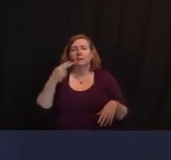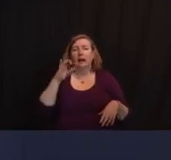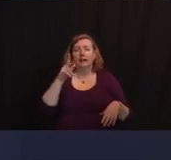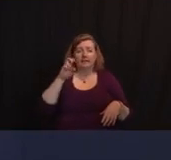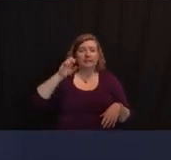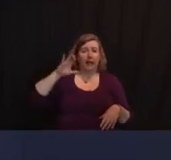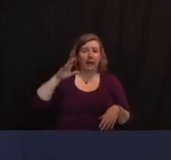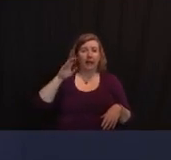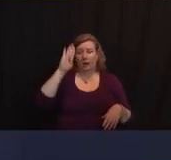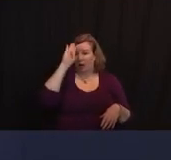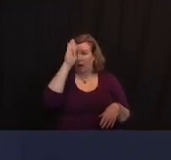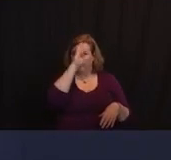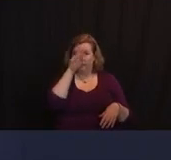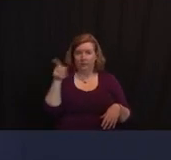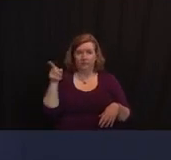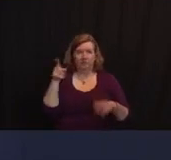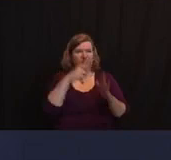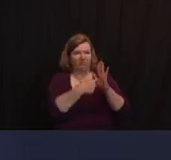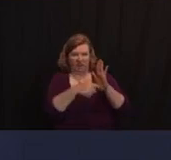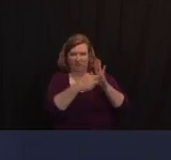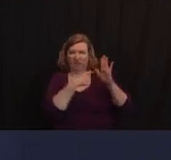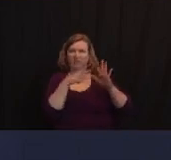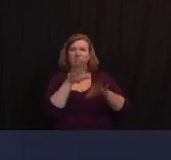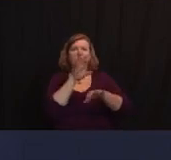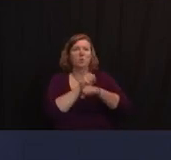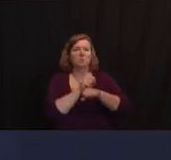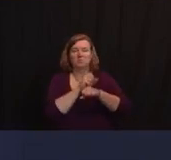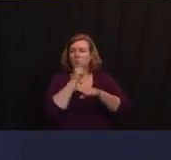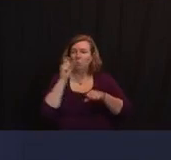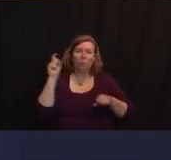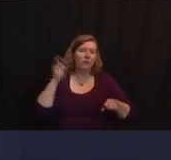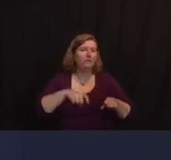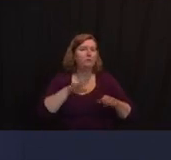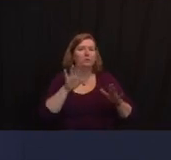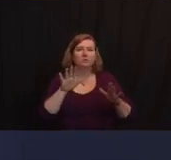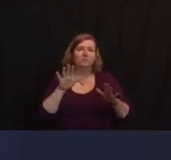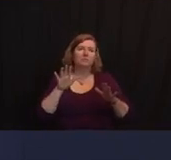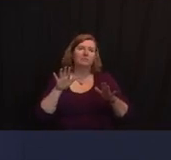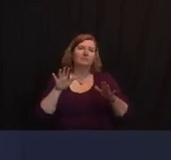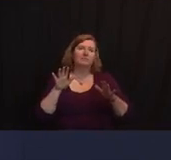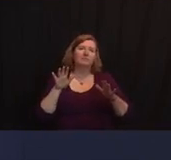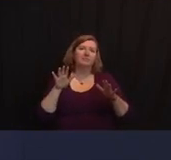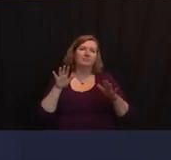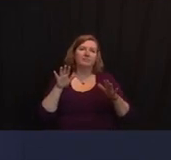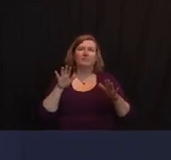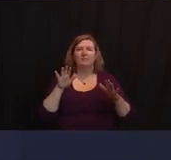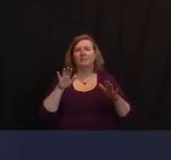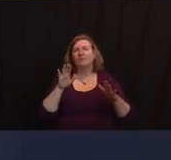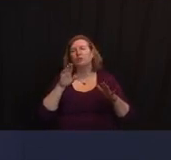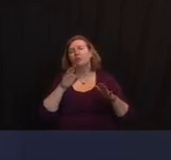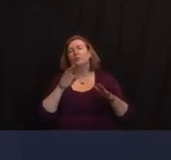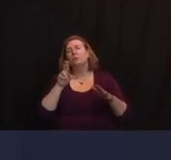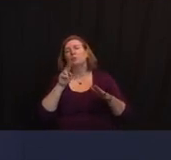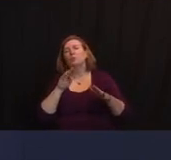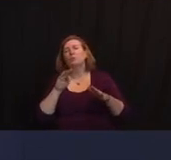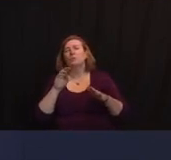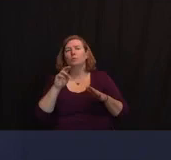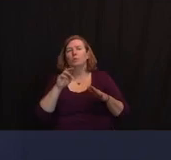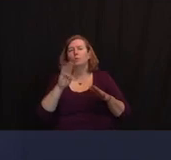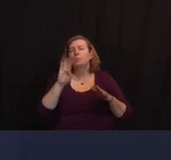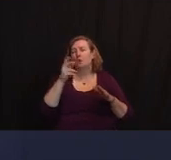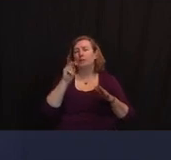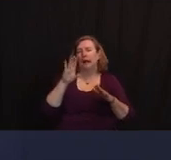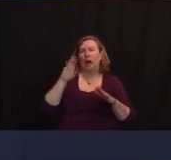appointments at their vaccination sites, which includes Bergen County. It includes the Bergen County megasite, and would